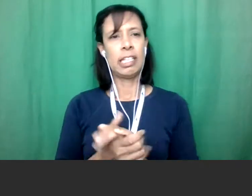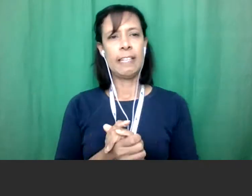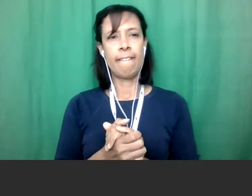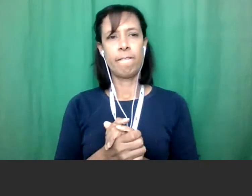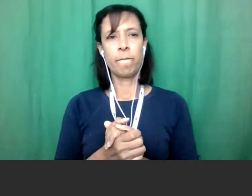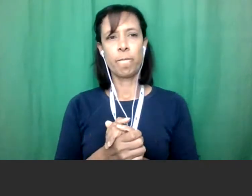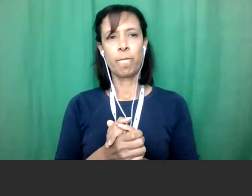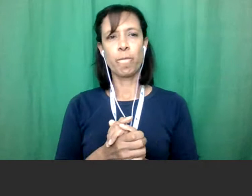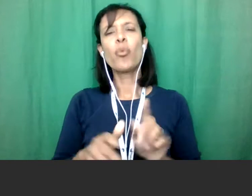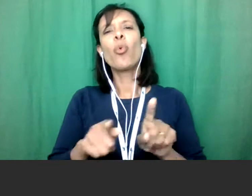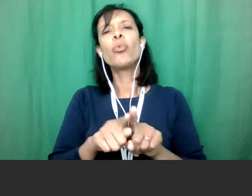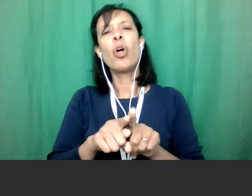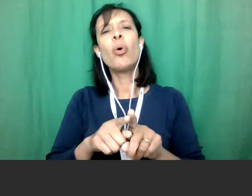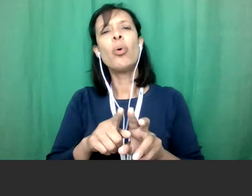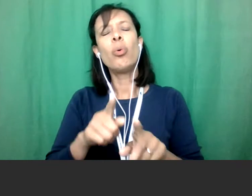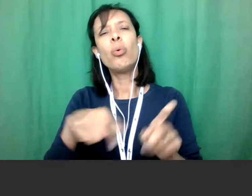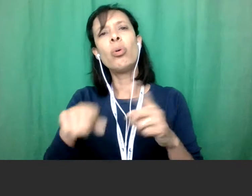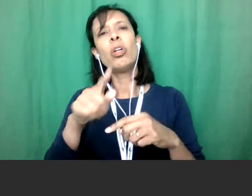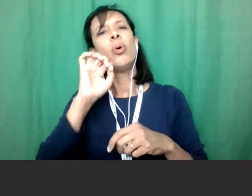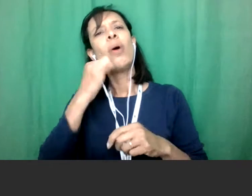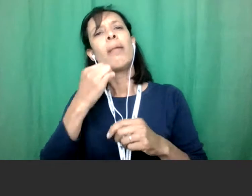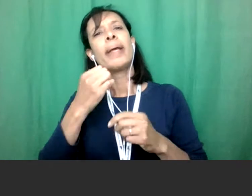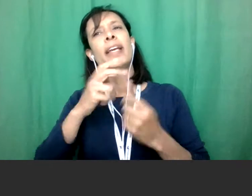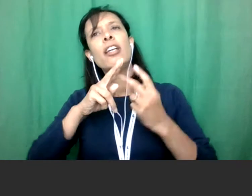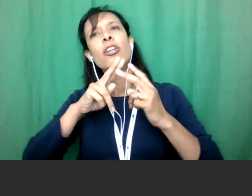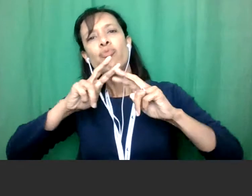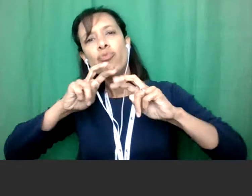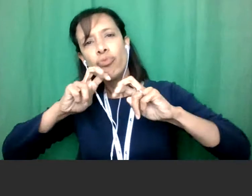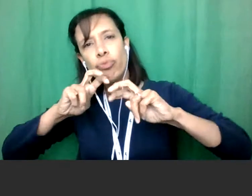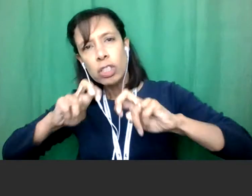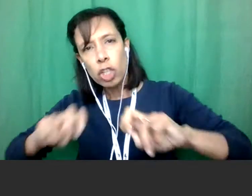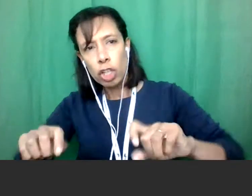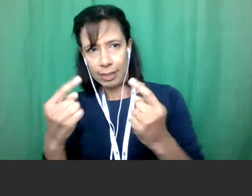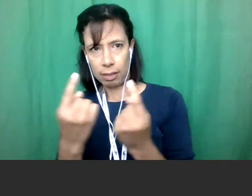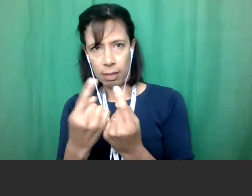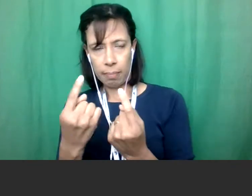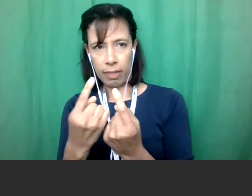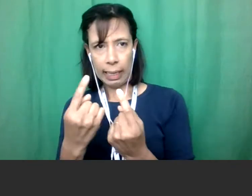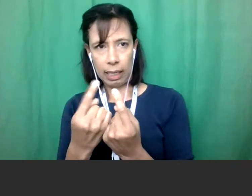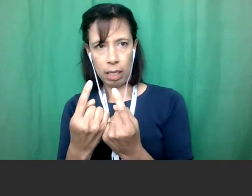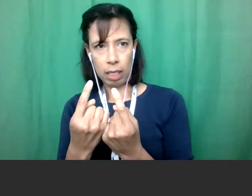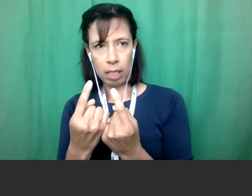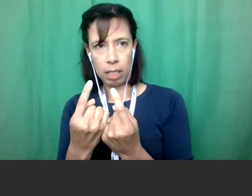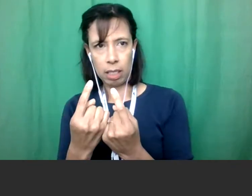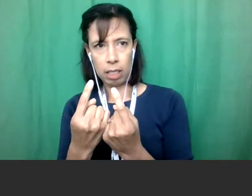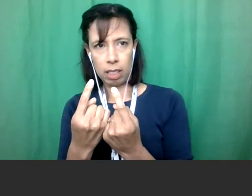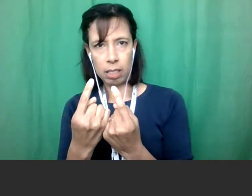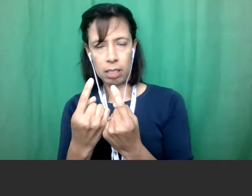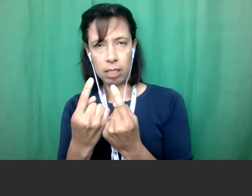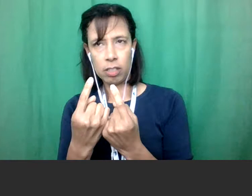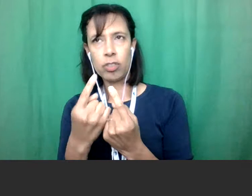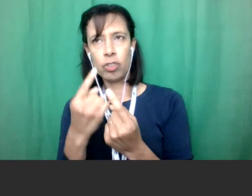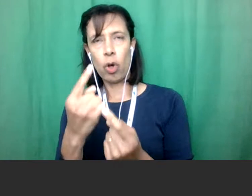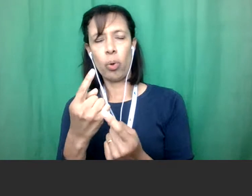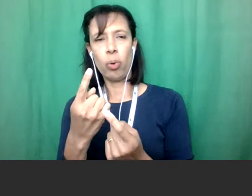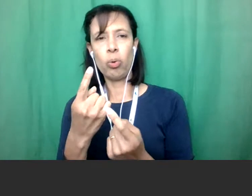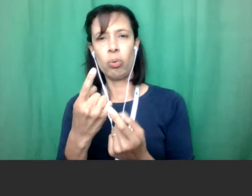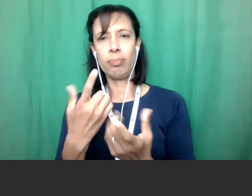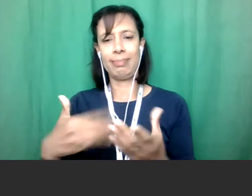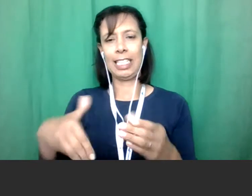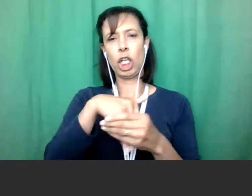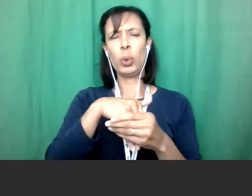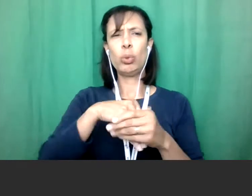be researching something. So it's important here that your research involves some practical research with